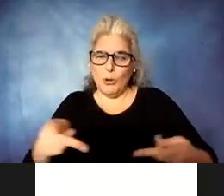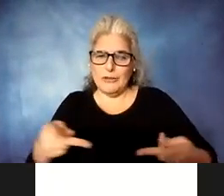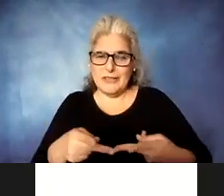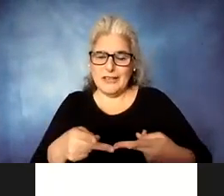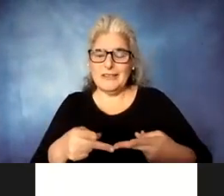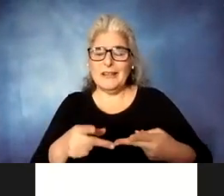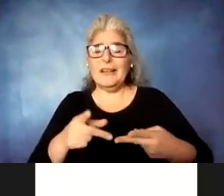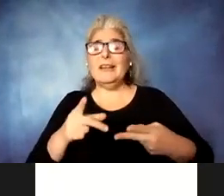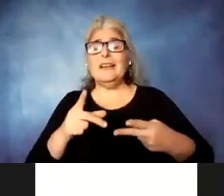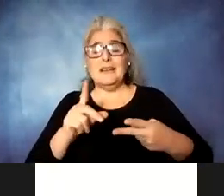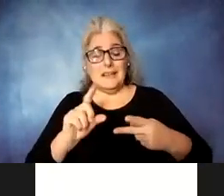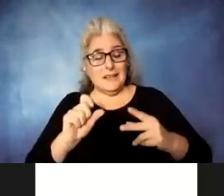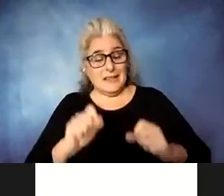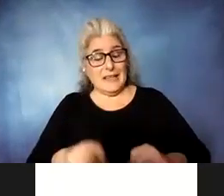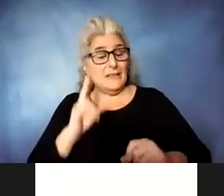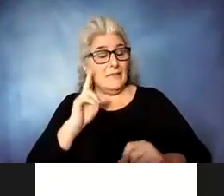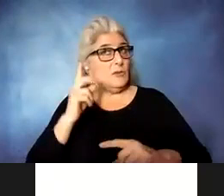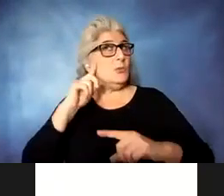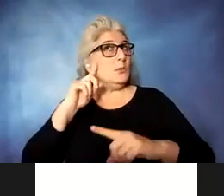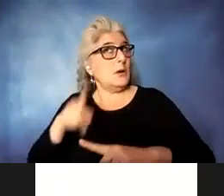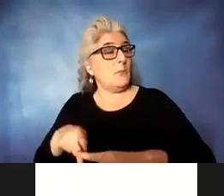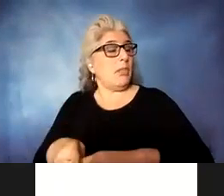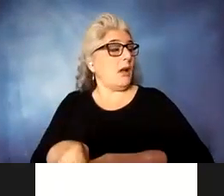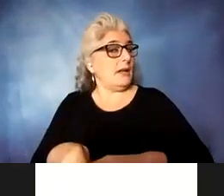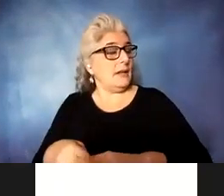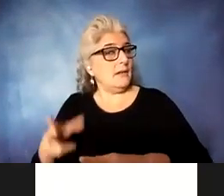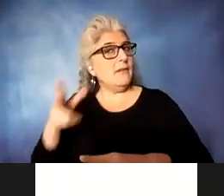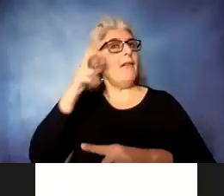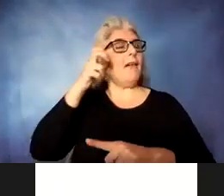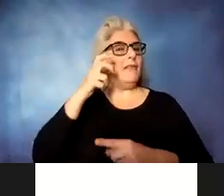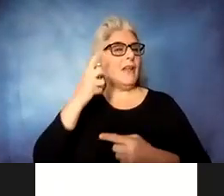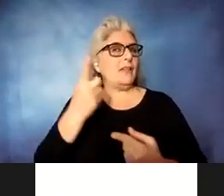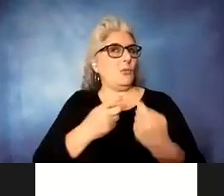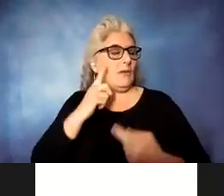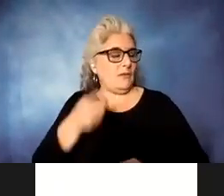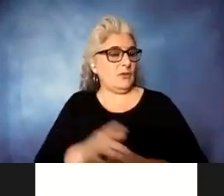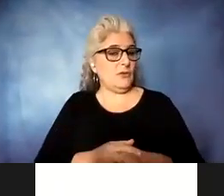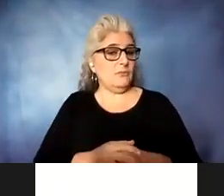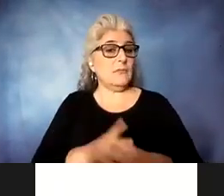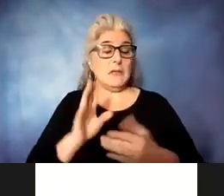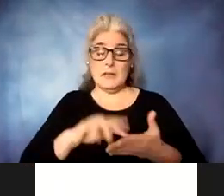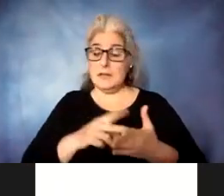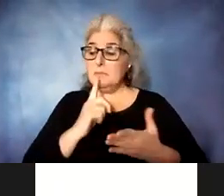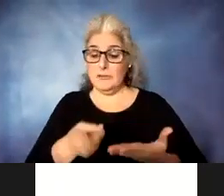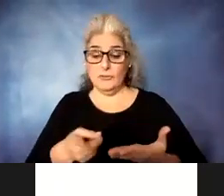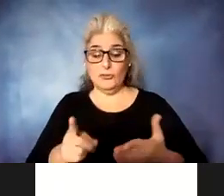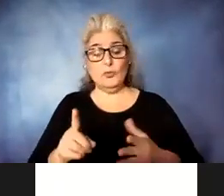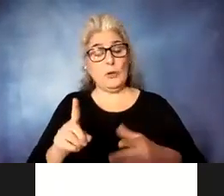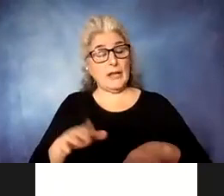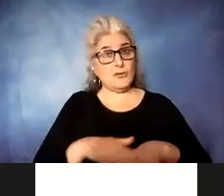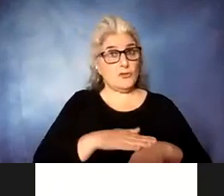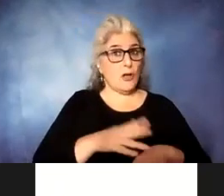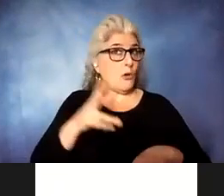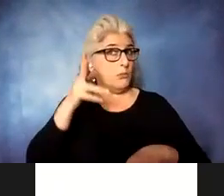actually plugged into the headphone jack. Voters can adjust the volume and the tempo of the audio, and the